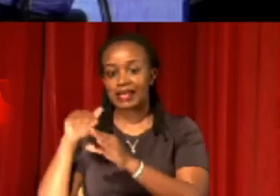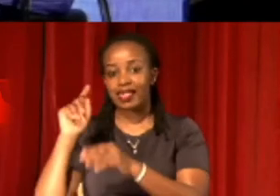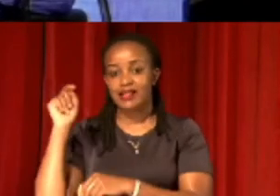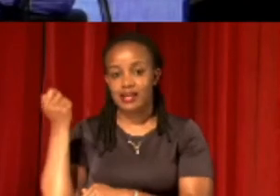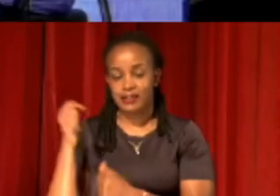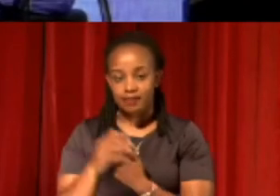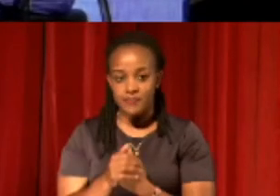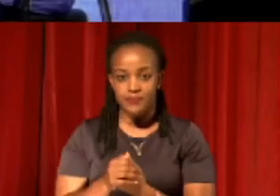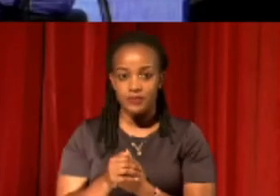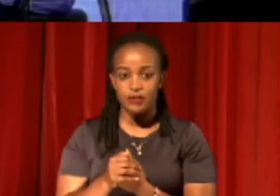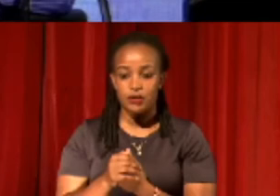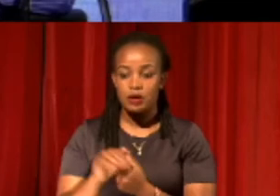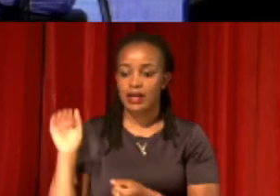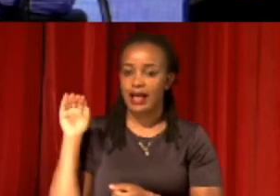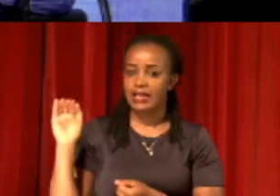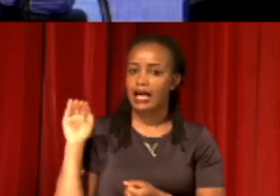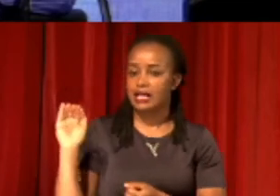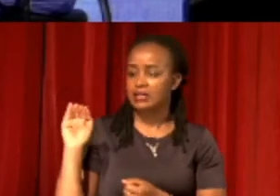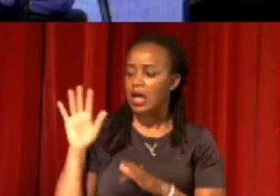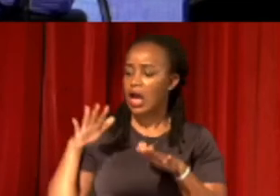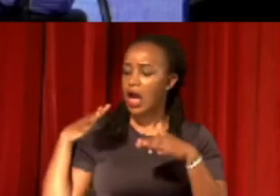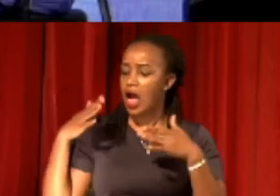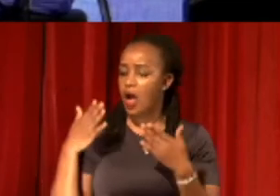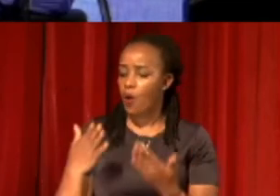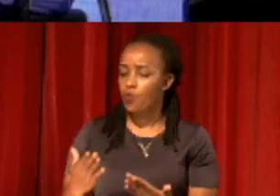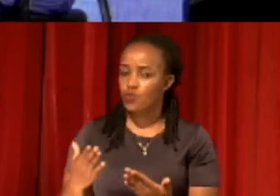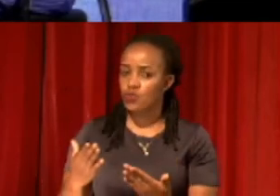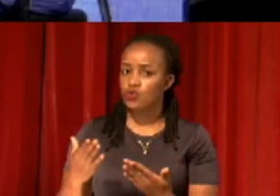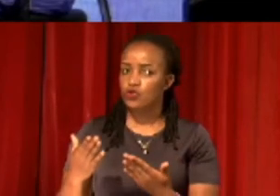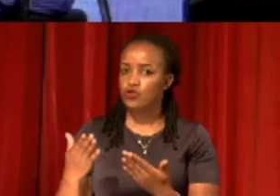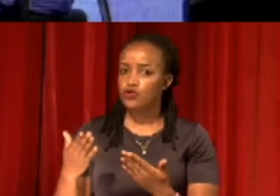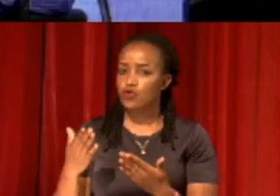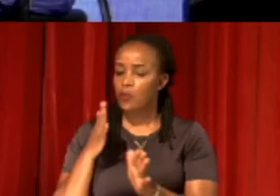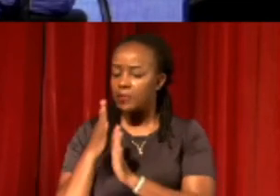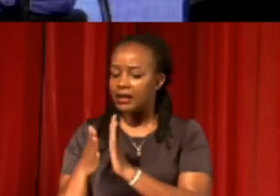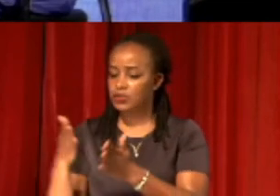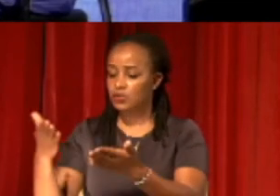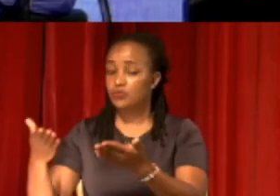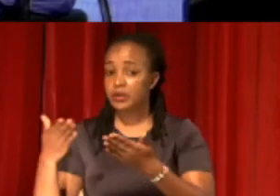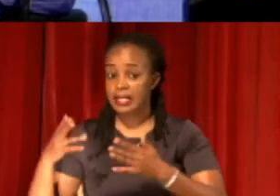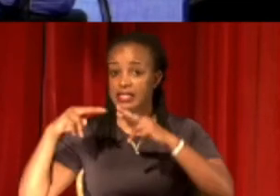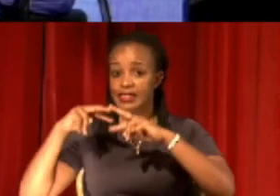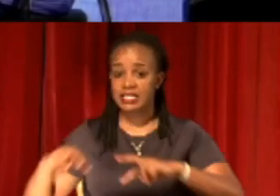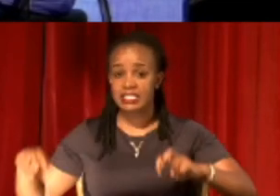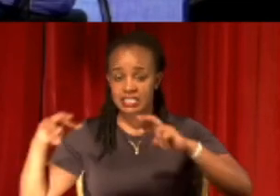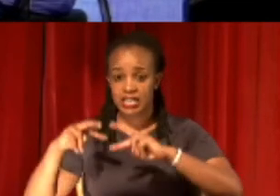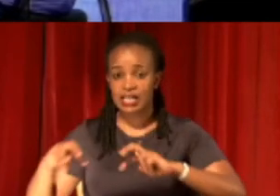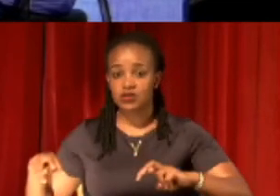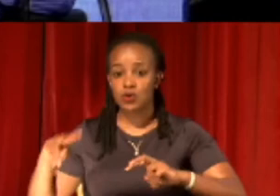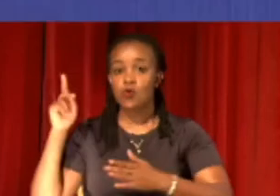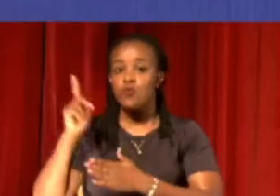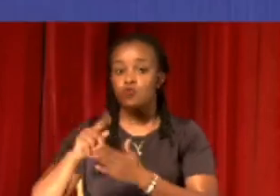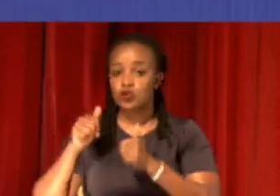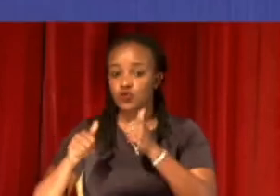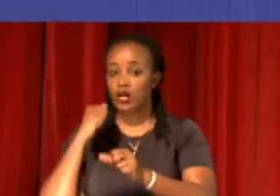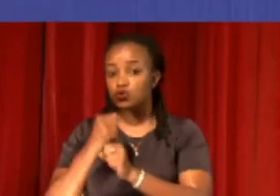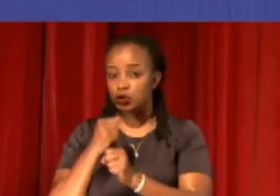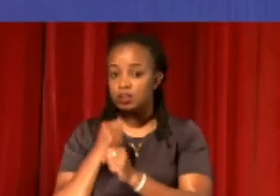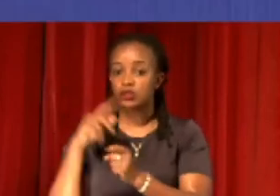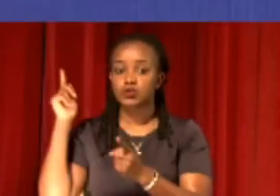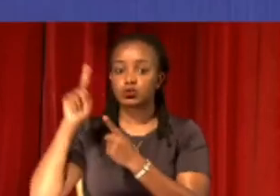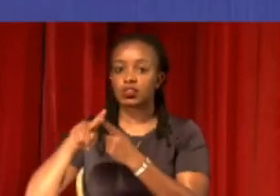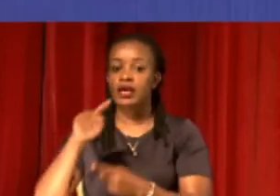to just ask you, how do you plan to bring this research work that you've been doing into the commission? Well, a lot of that is